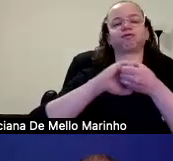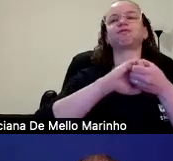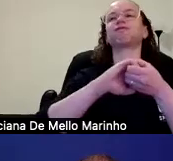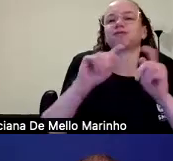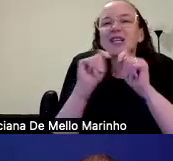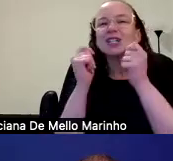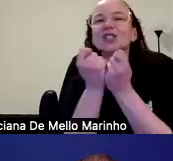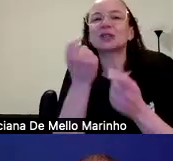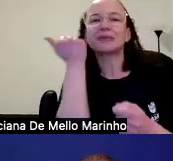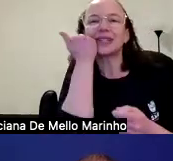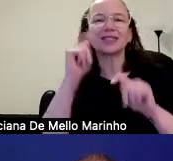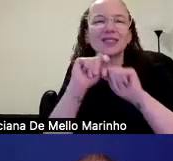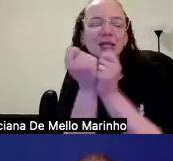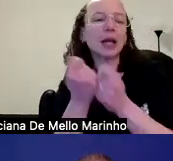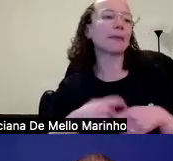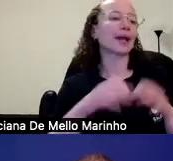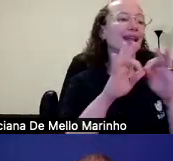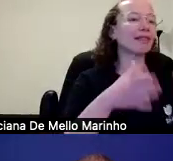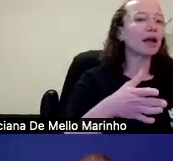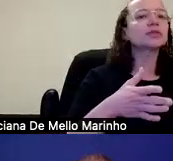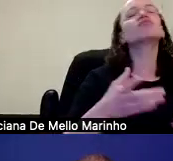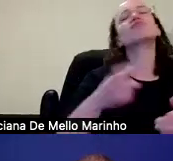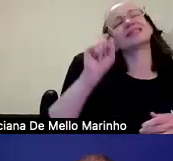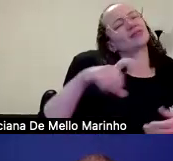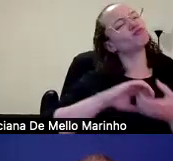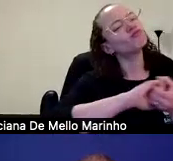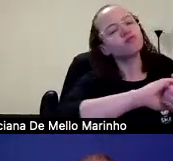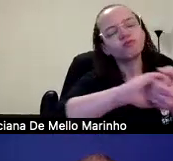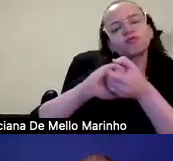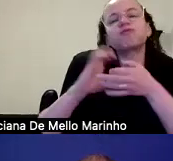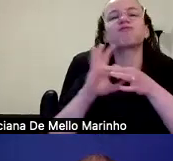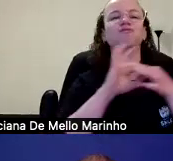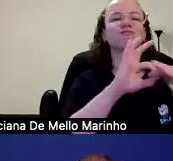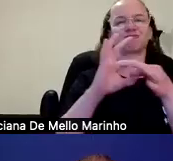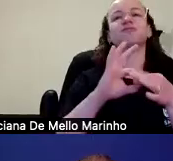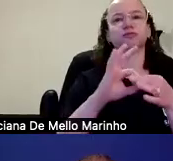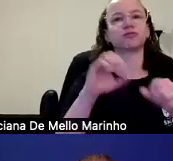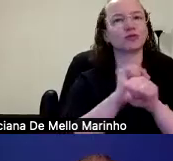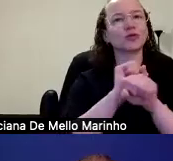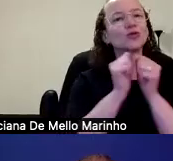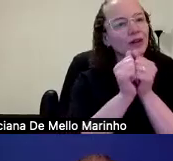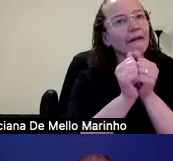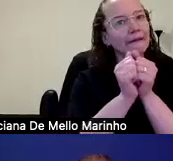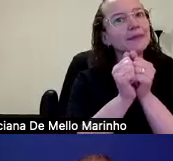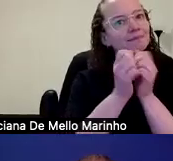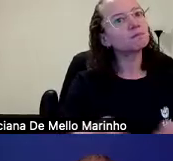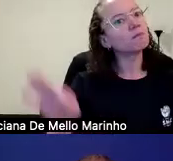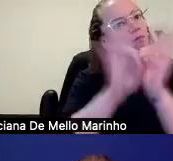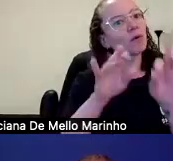There's also being able to work together as a team with the dentist and the interpreter. Everybody needs to work